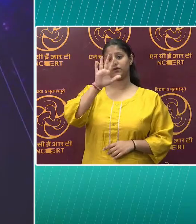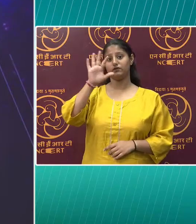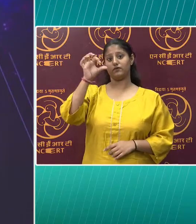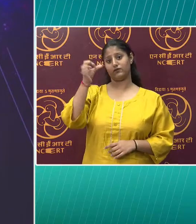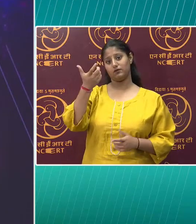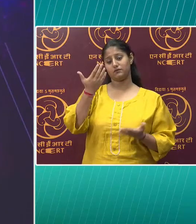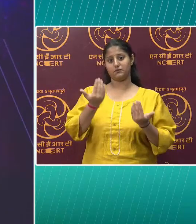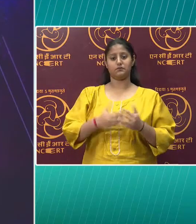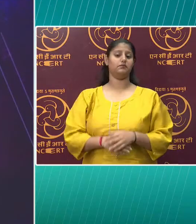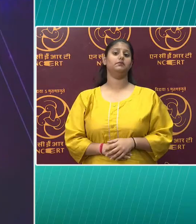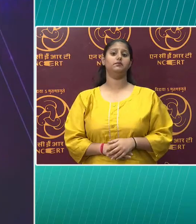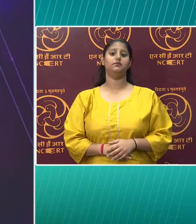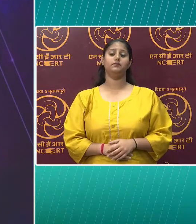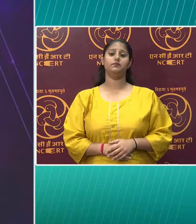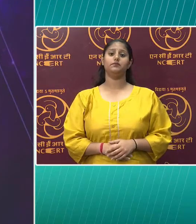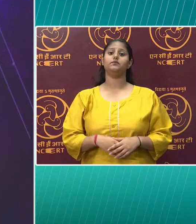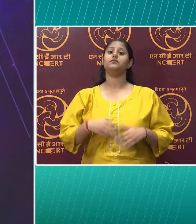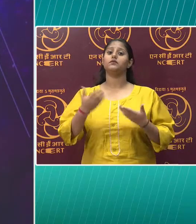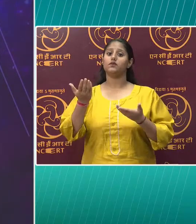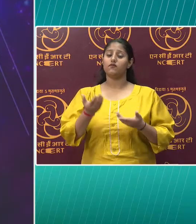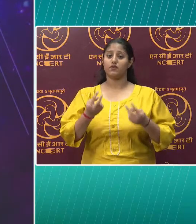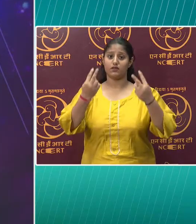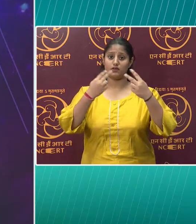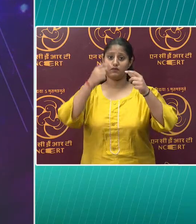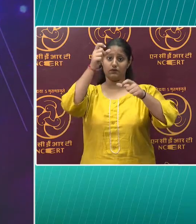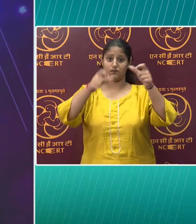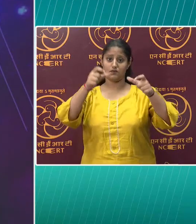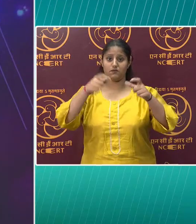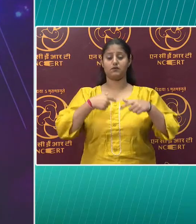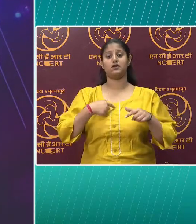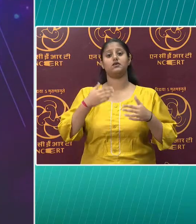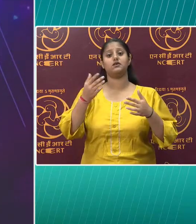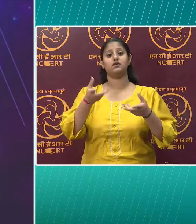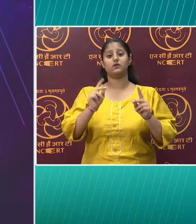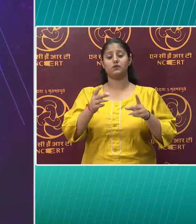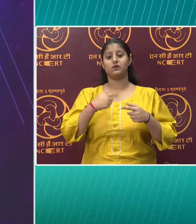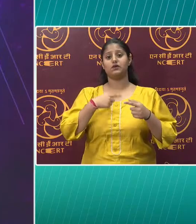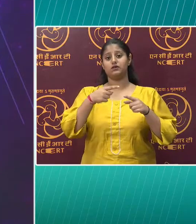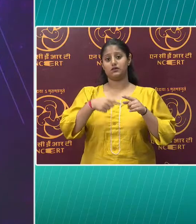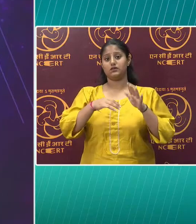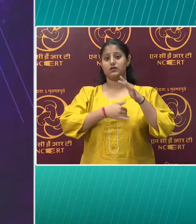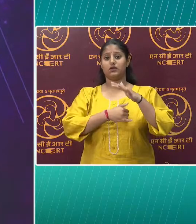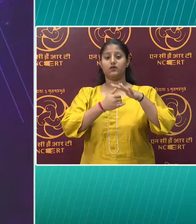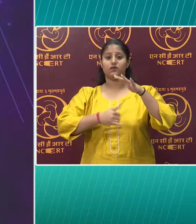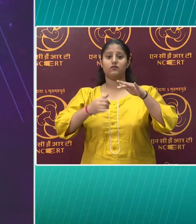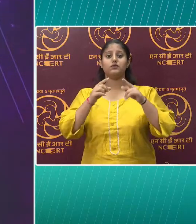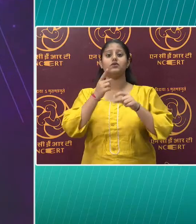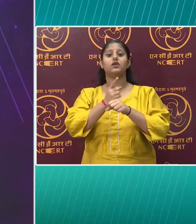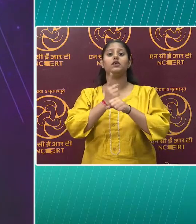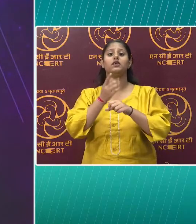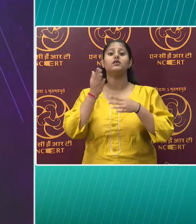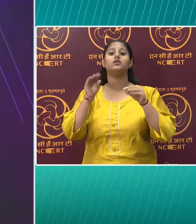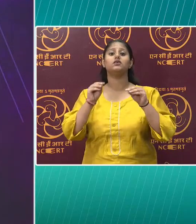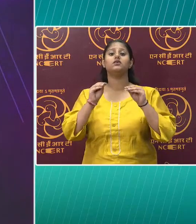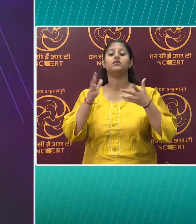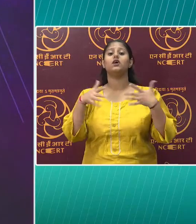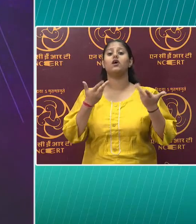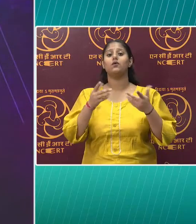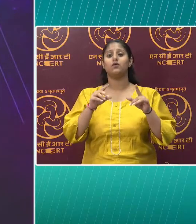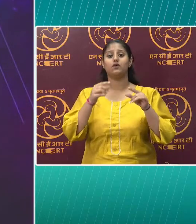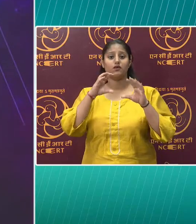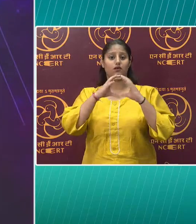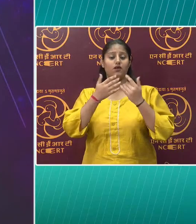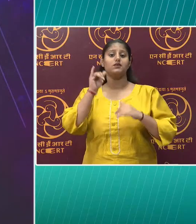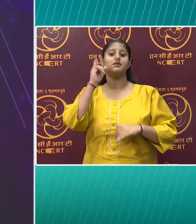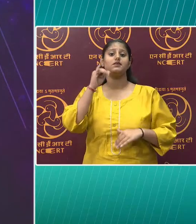8800440559. So, welcome viewers once again to this series which is called Transformational Teaching, in which we are doing grade